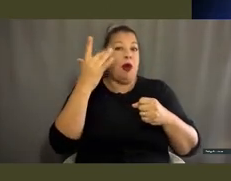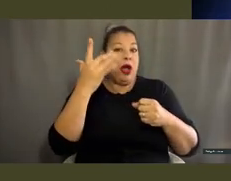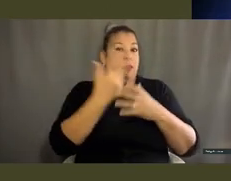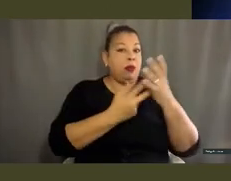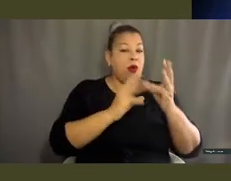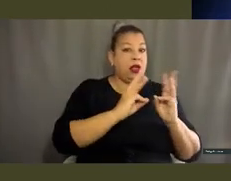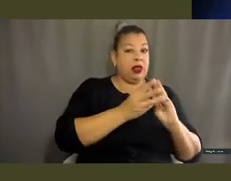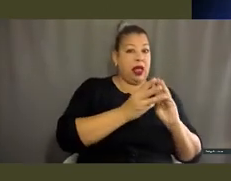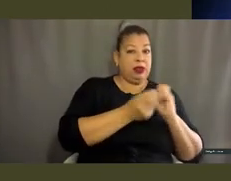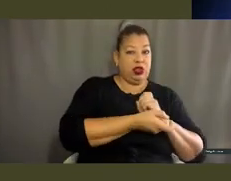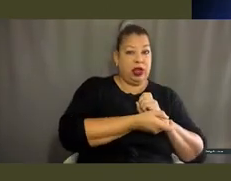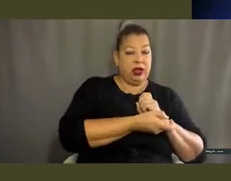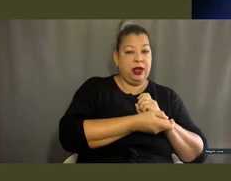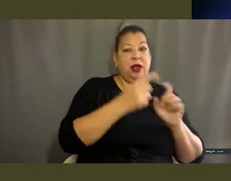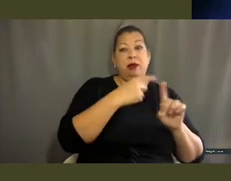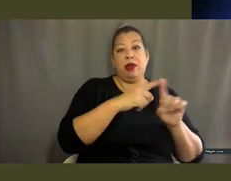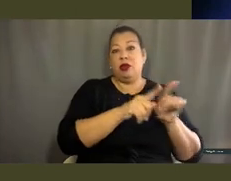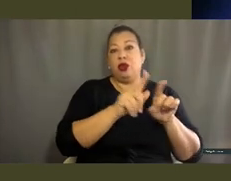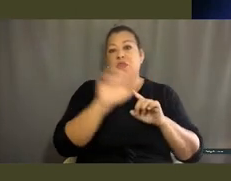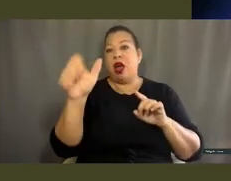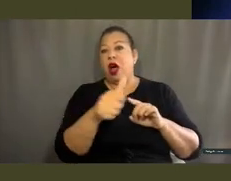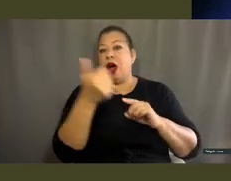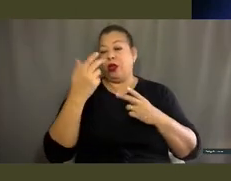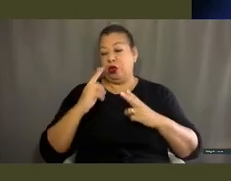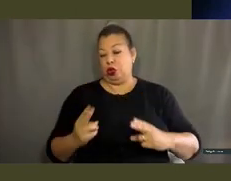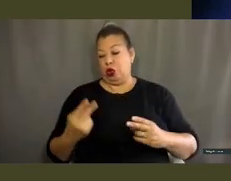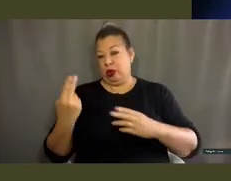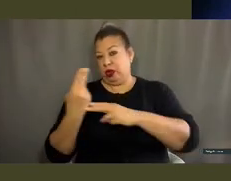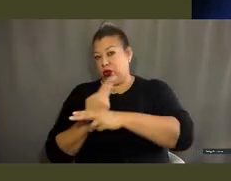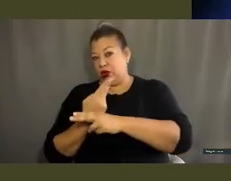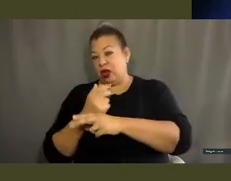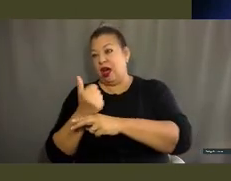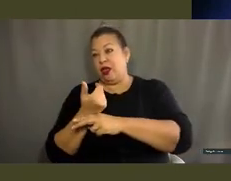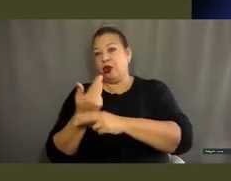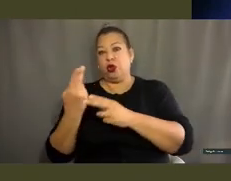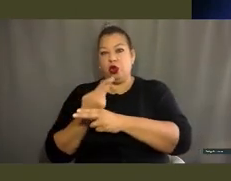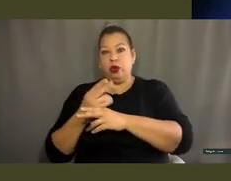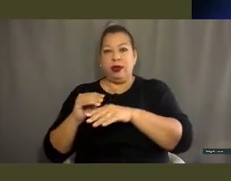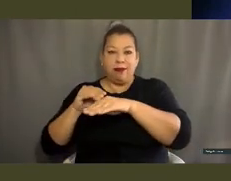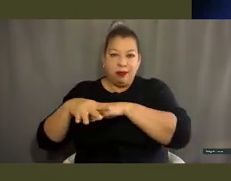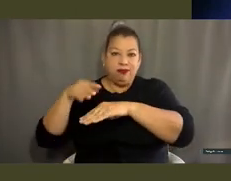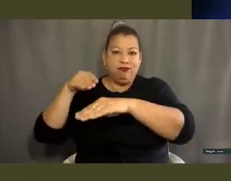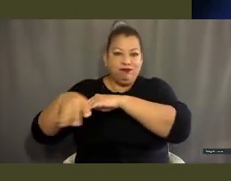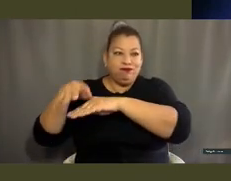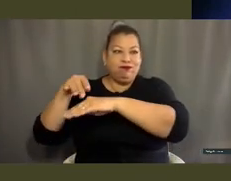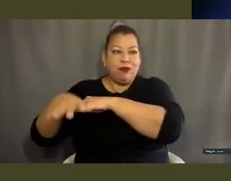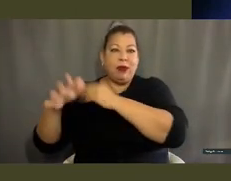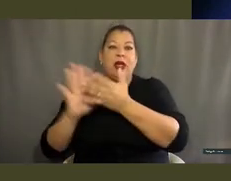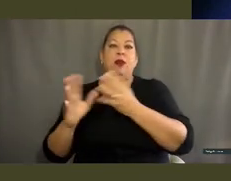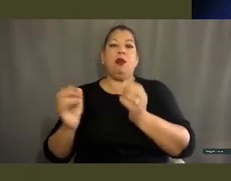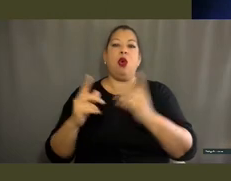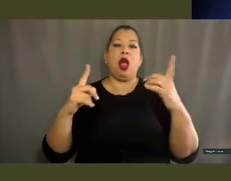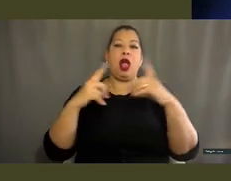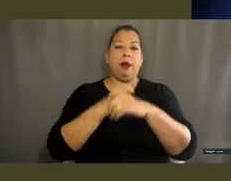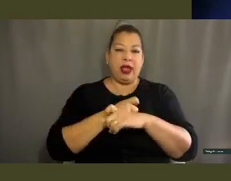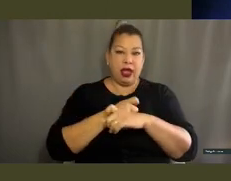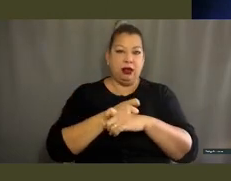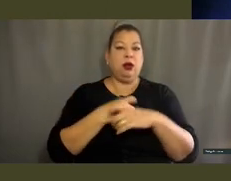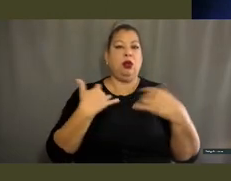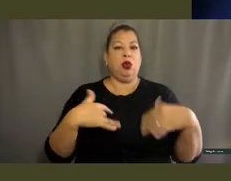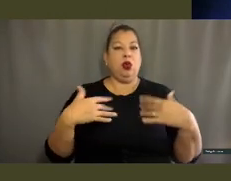change and indirectly from other human uses and human pressures that complicate adaptation and